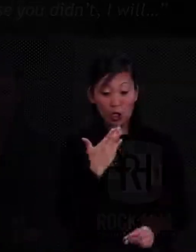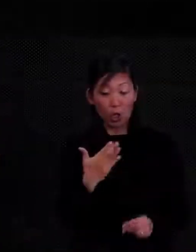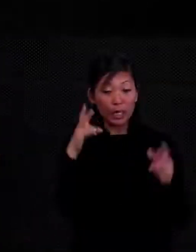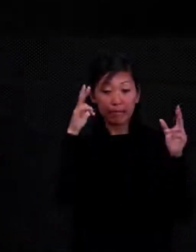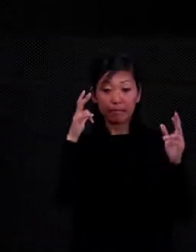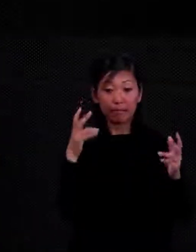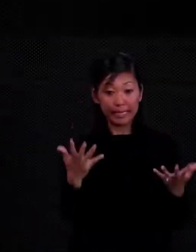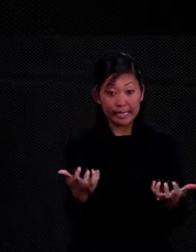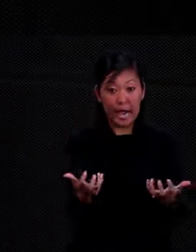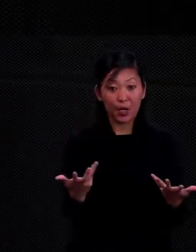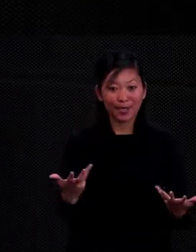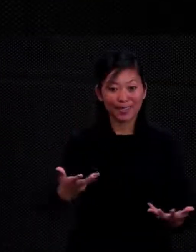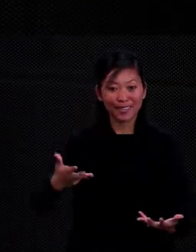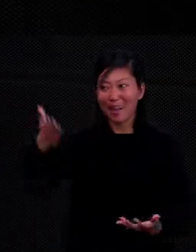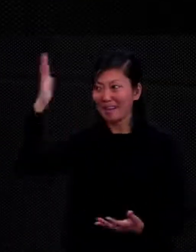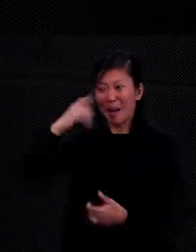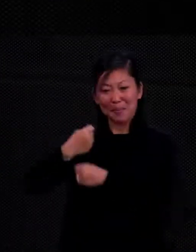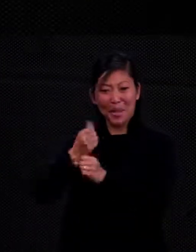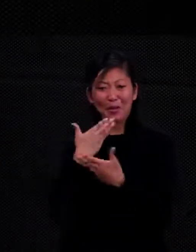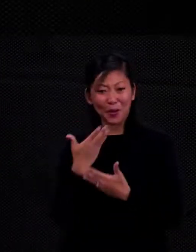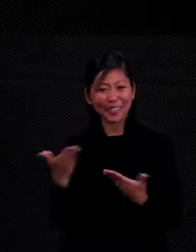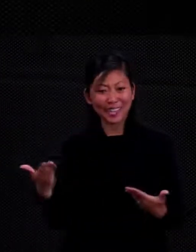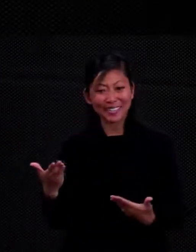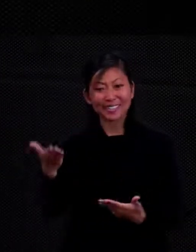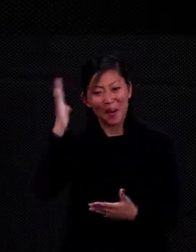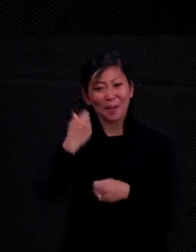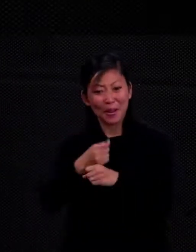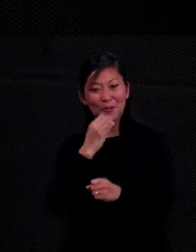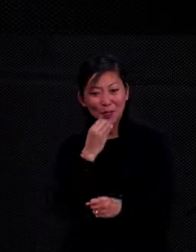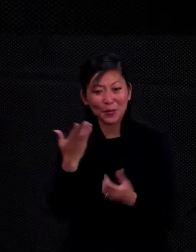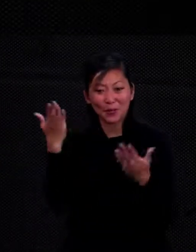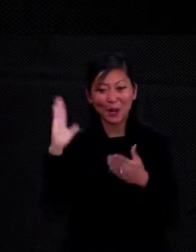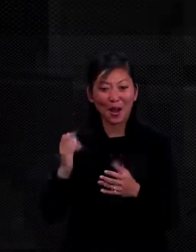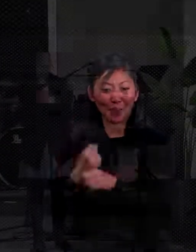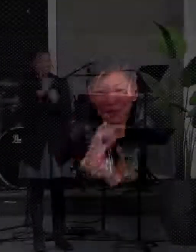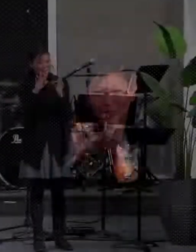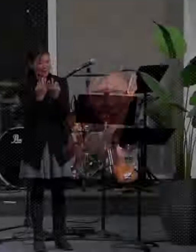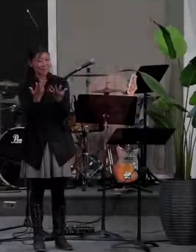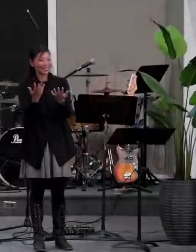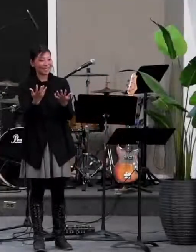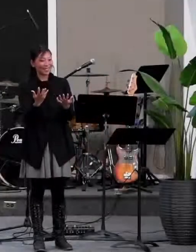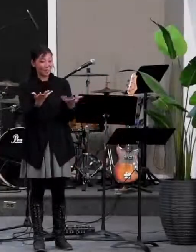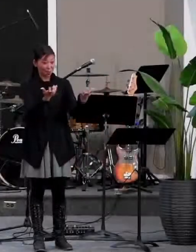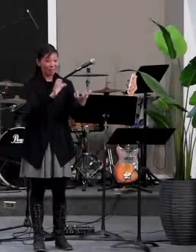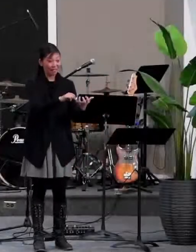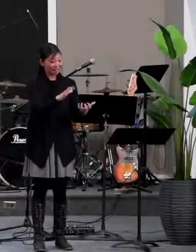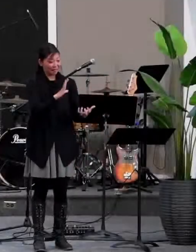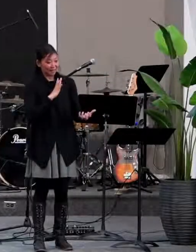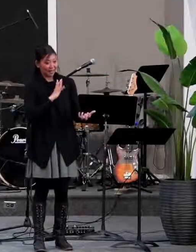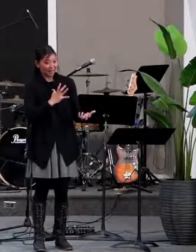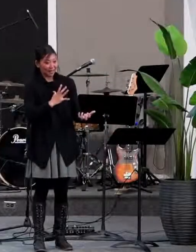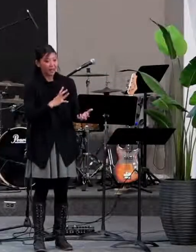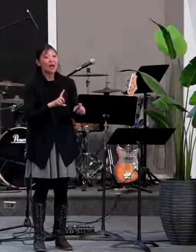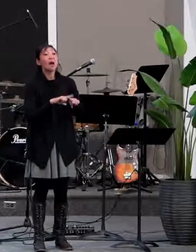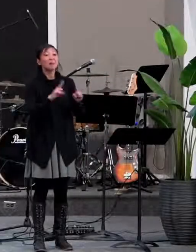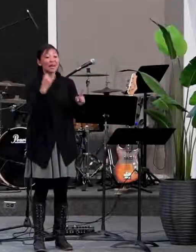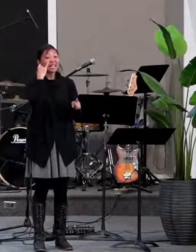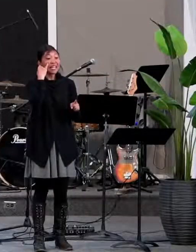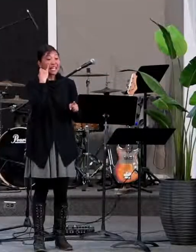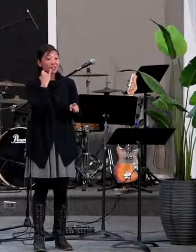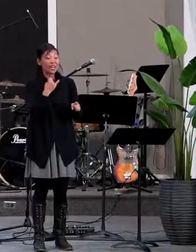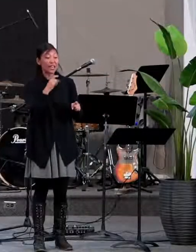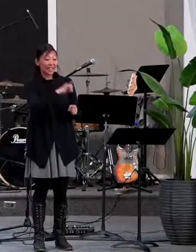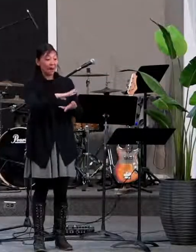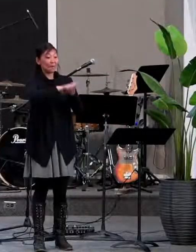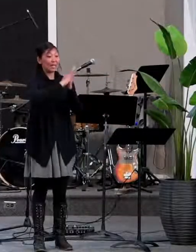for good things that God has made. The problem is when they tend to grow beyond a good desire so that they begin to control the